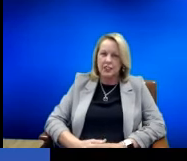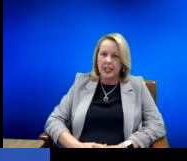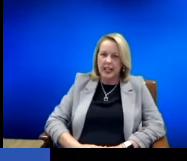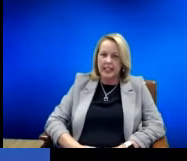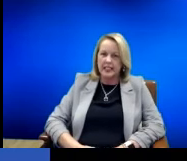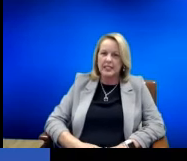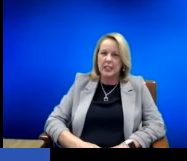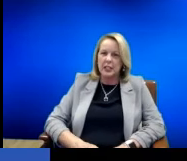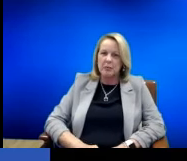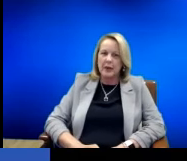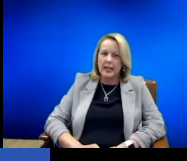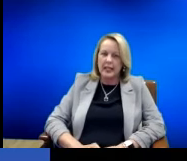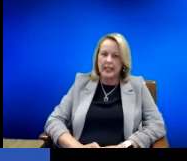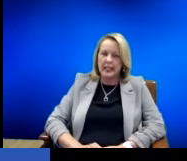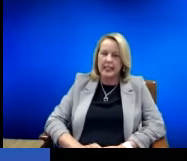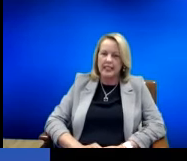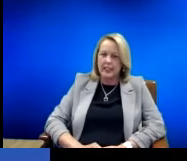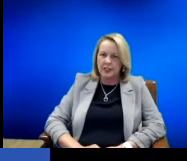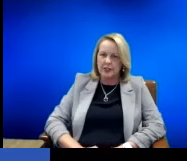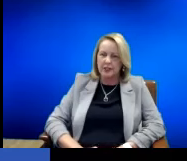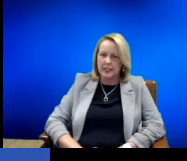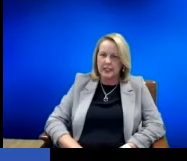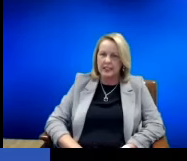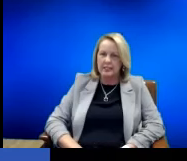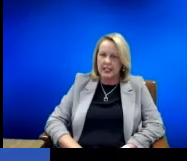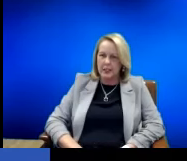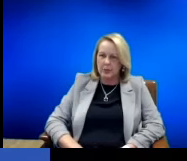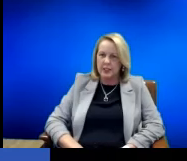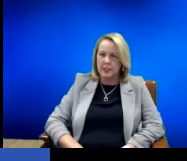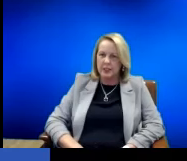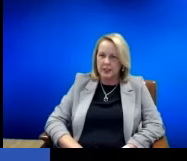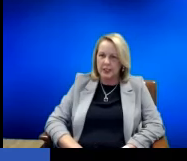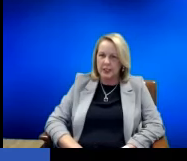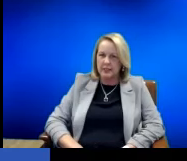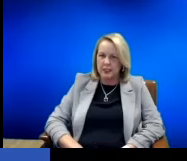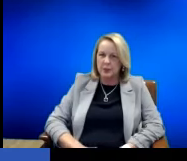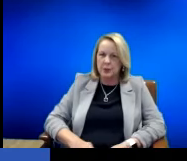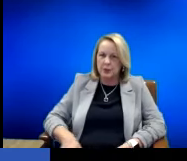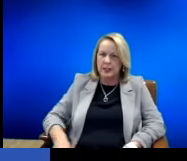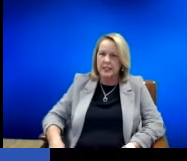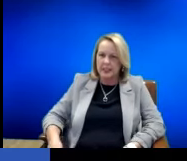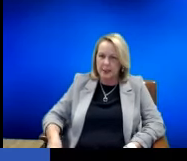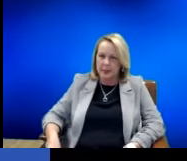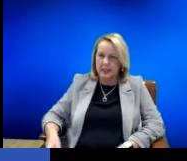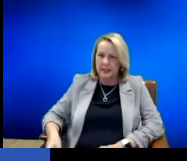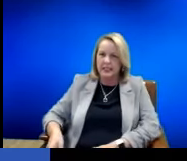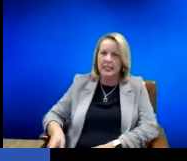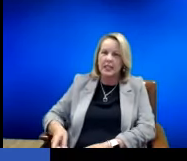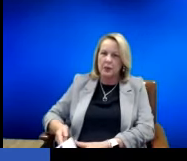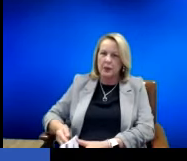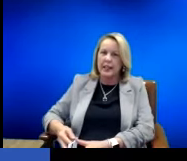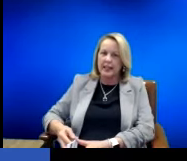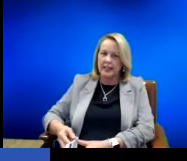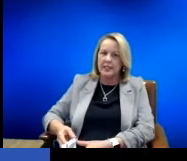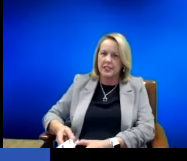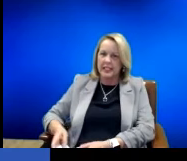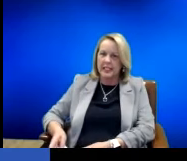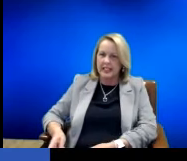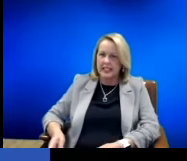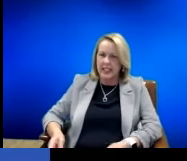significant change in making additional funds available to those individuals with disabilities